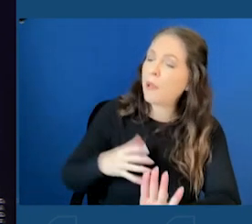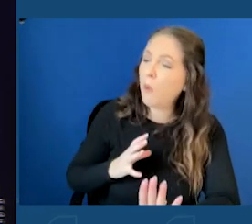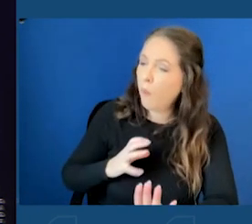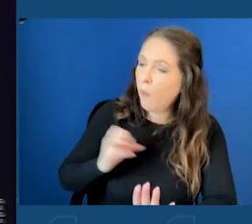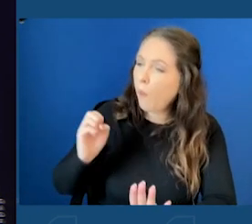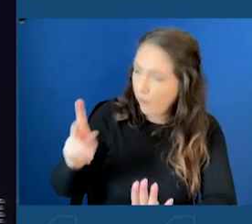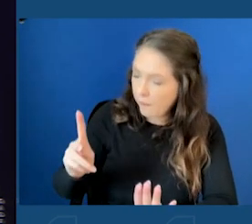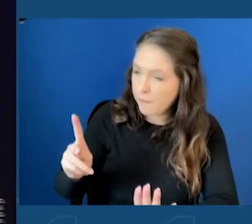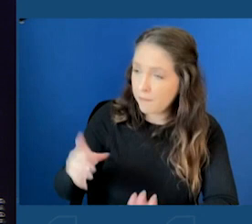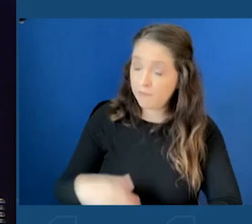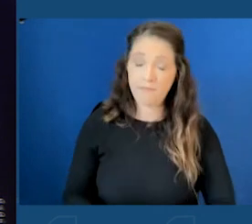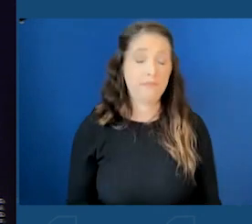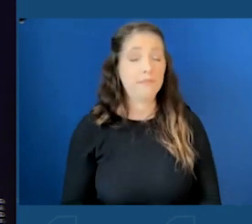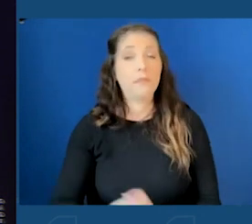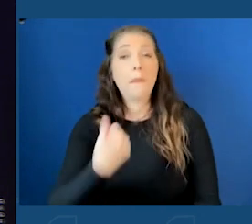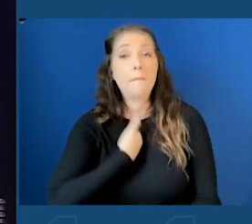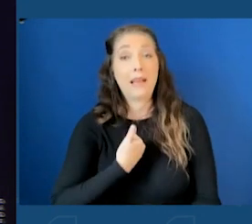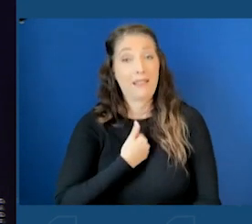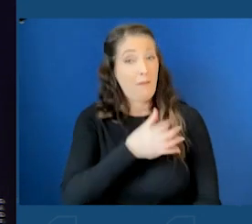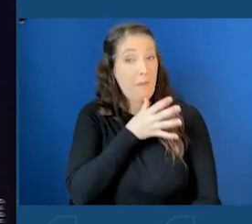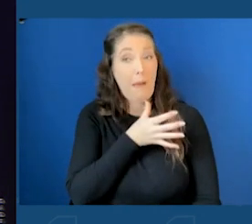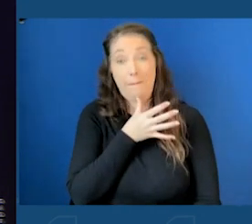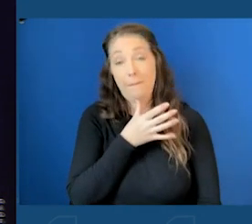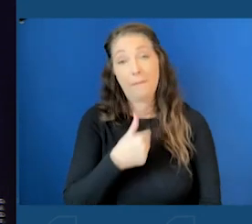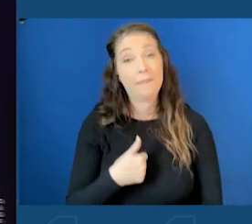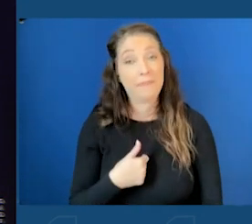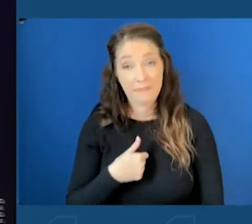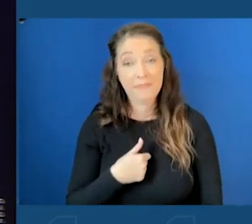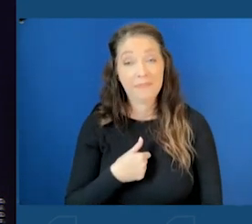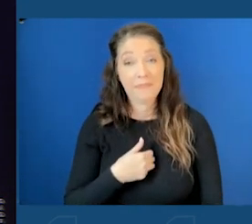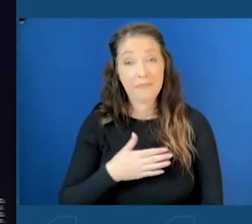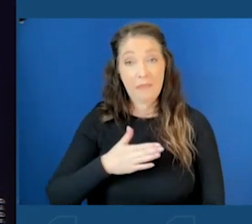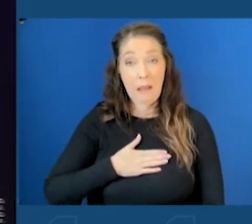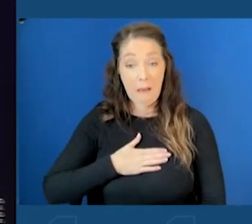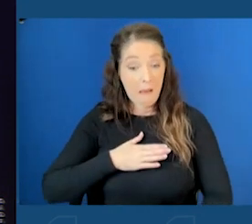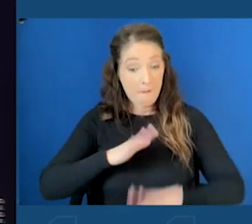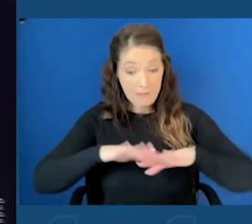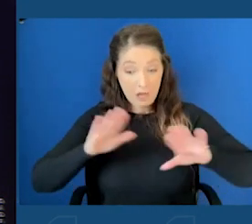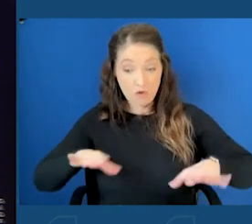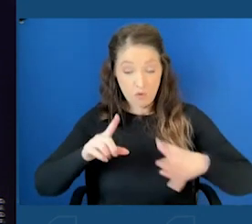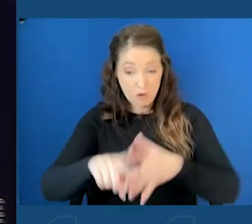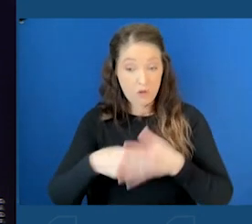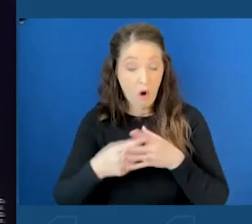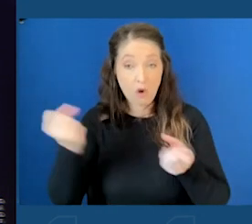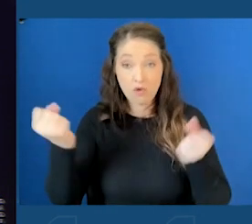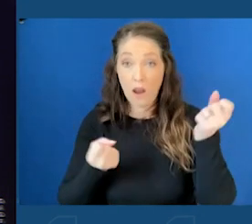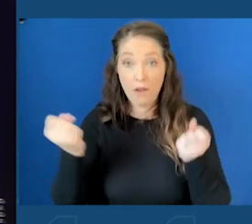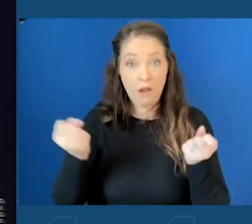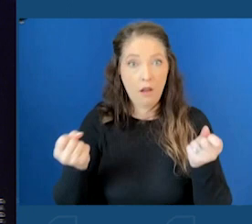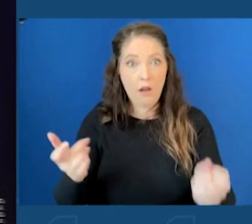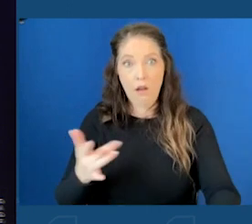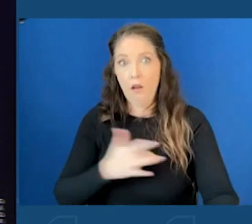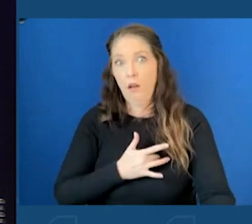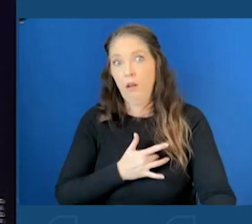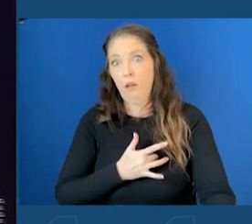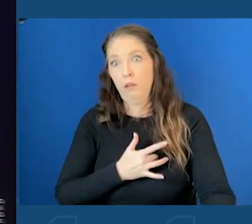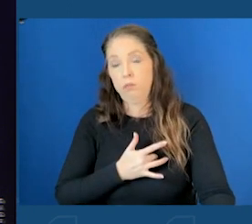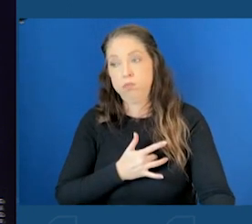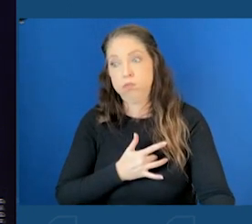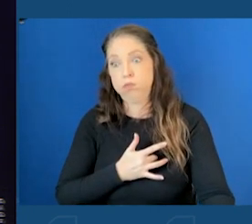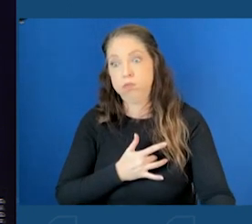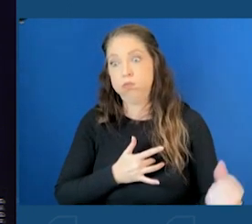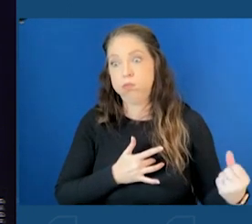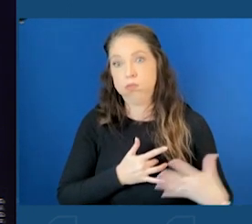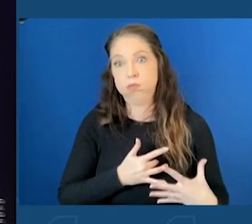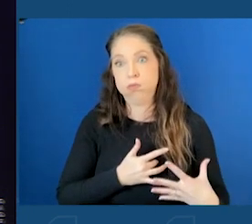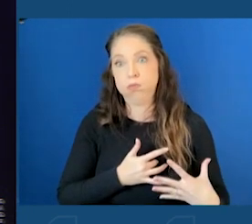I'm a mom. When my kids started driving, there's fear in your heart, but also knowing that we